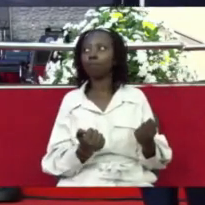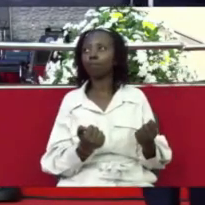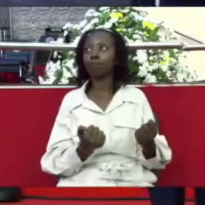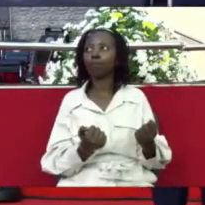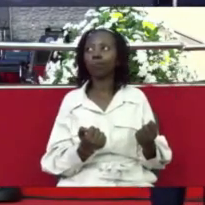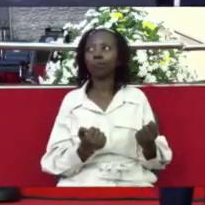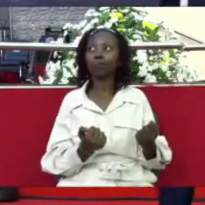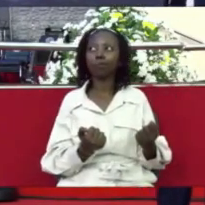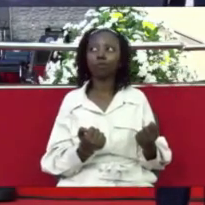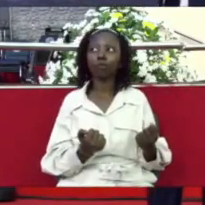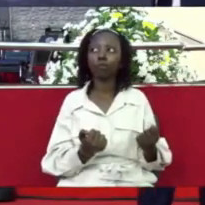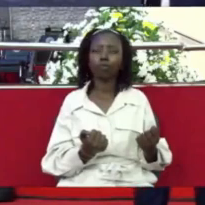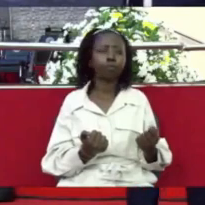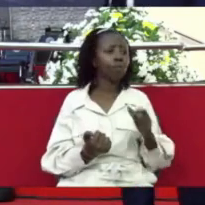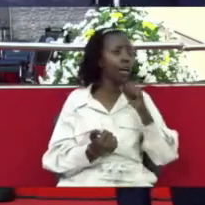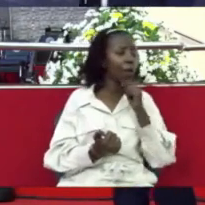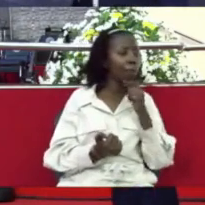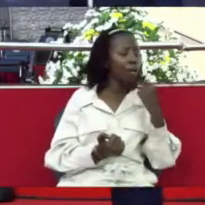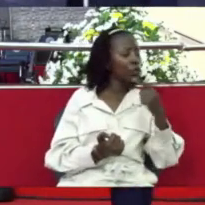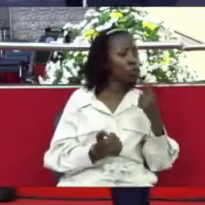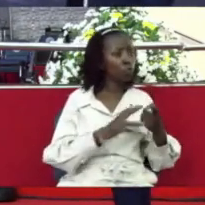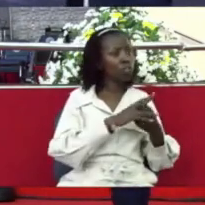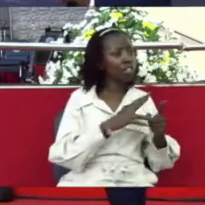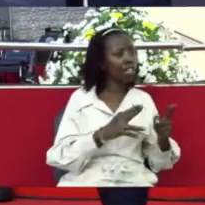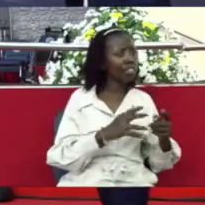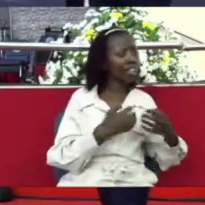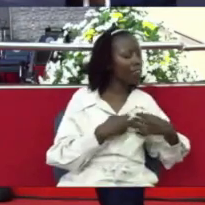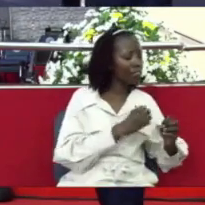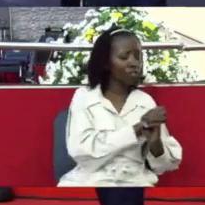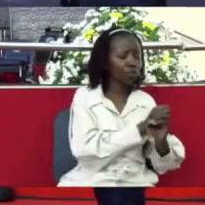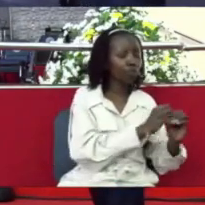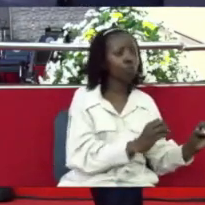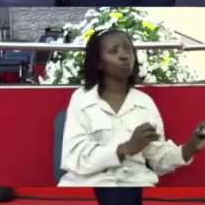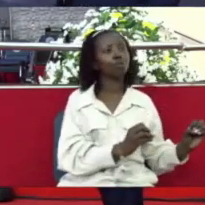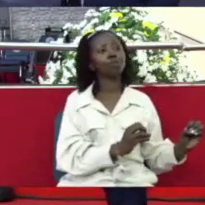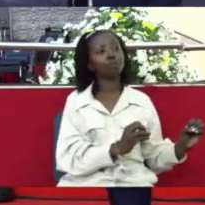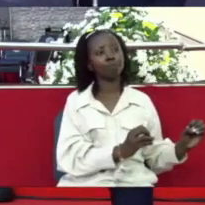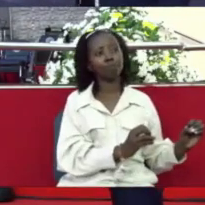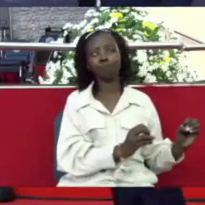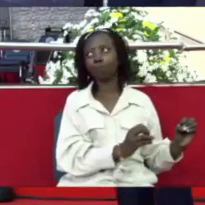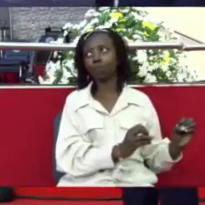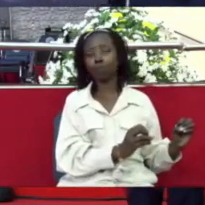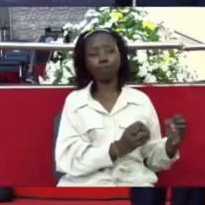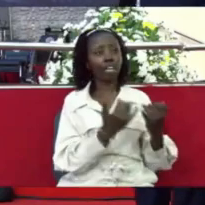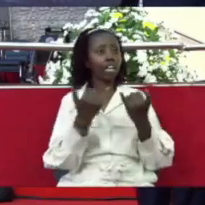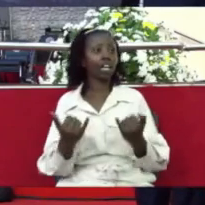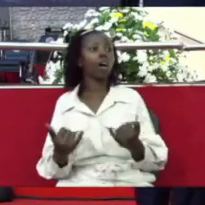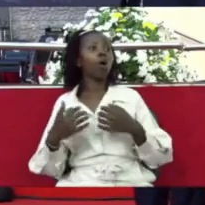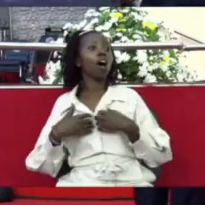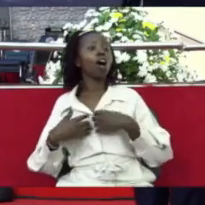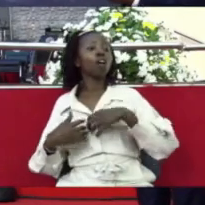nazo hazitoshi. This is a man that started with nothing. Huyo ni mtu alianza pale chini bila kitu. And now he owns his own